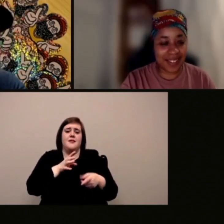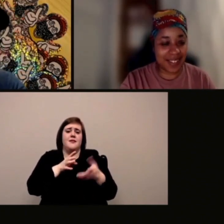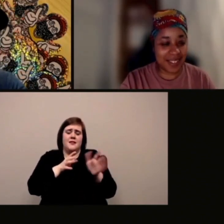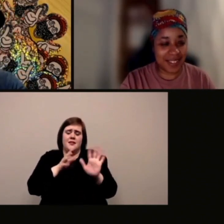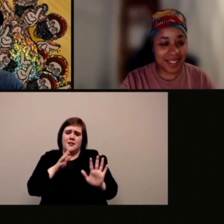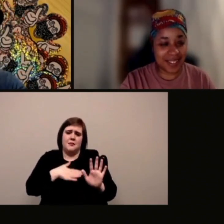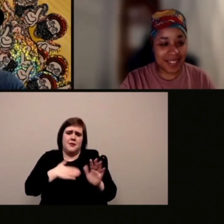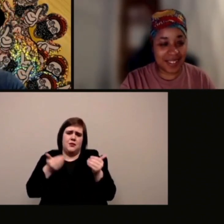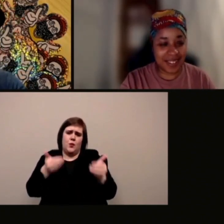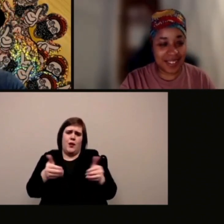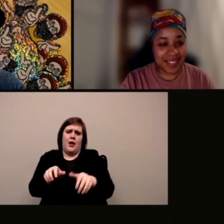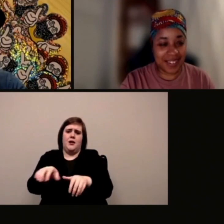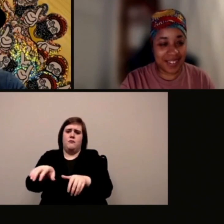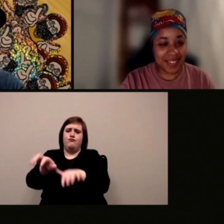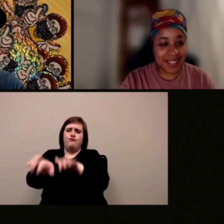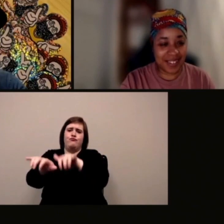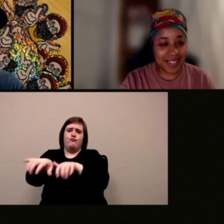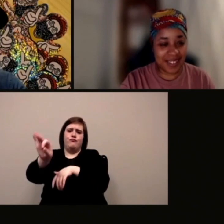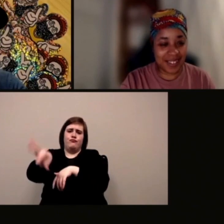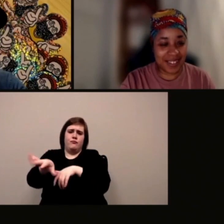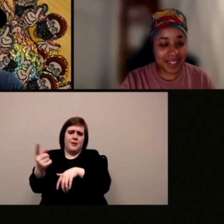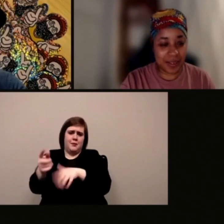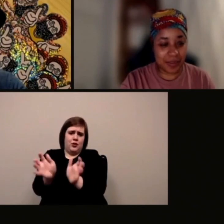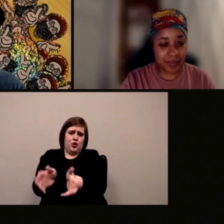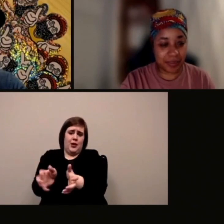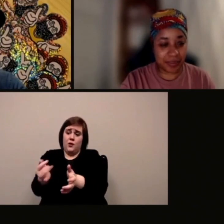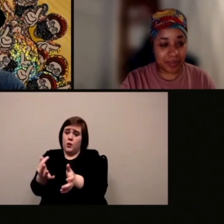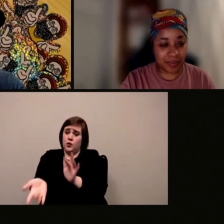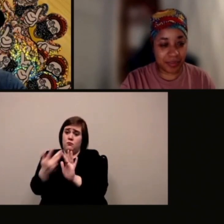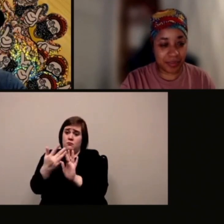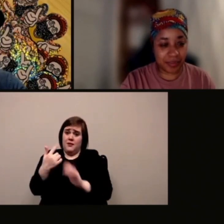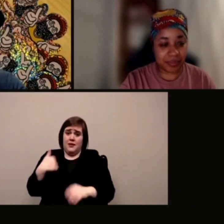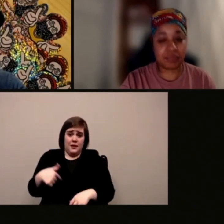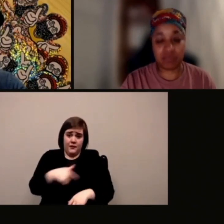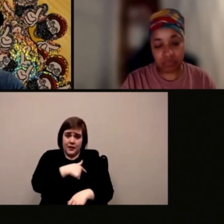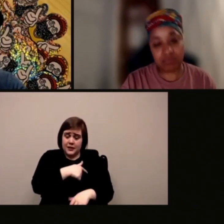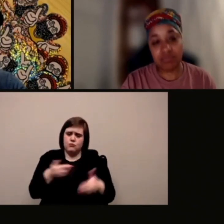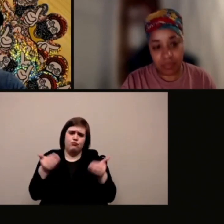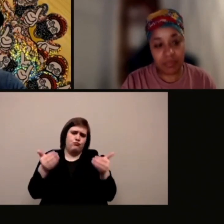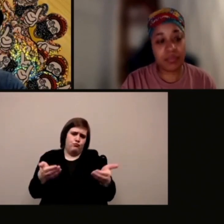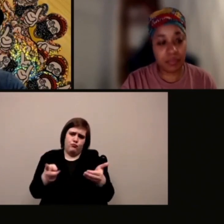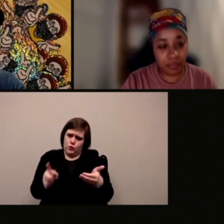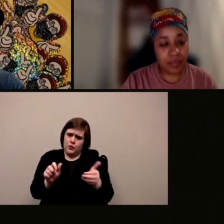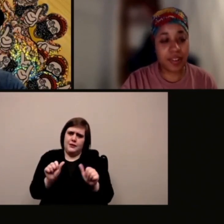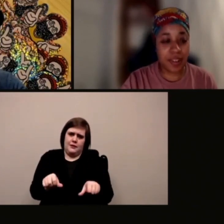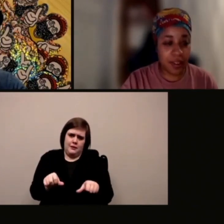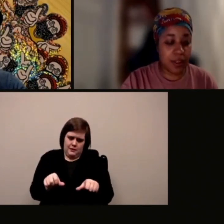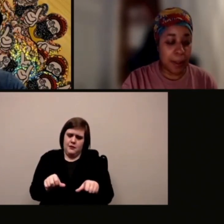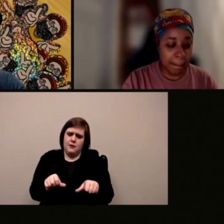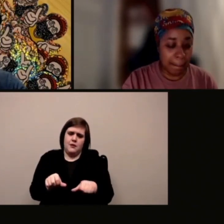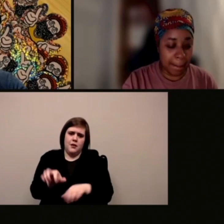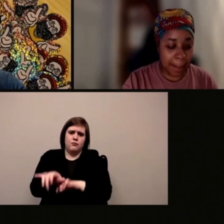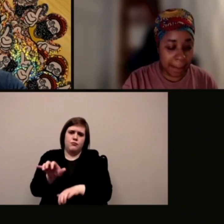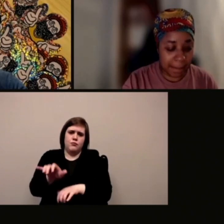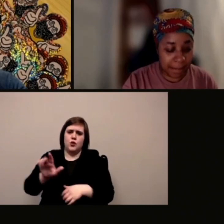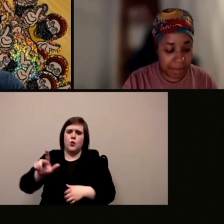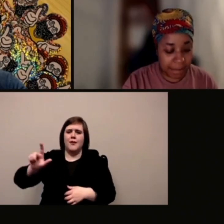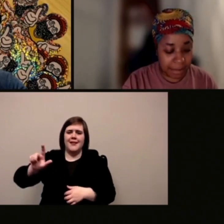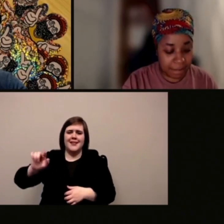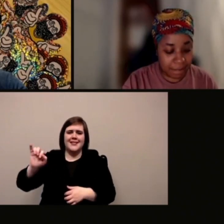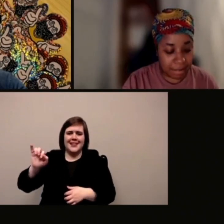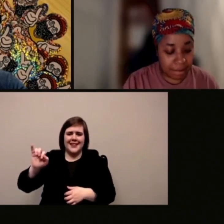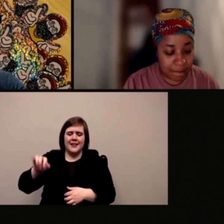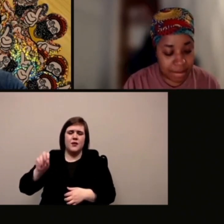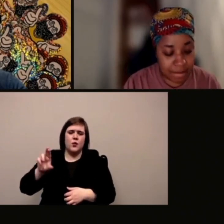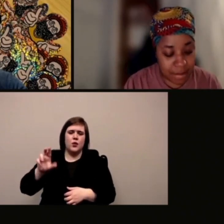something in the chat if you want to connect with any of us. I'm sure that you all can drop your LinkedIn or your Twitter, or